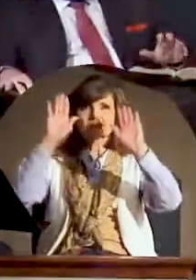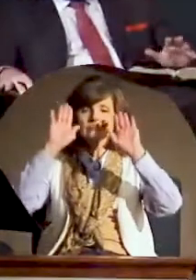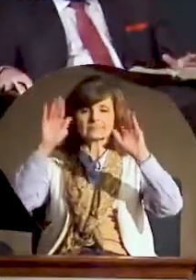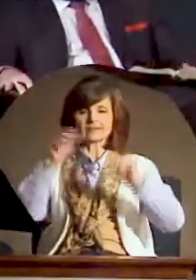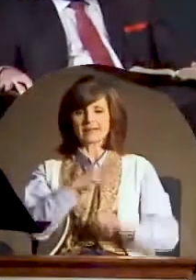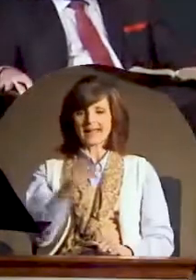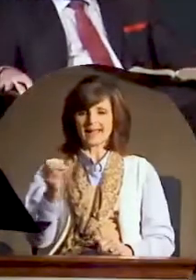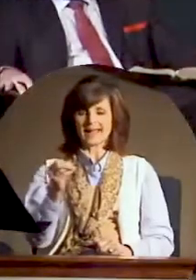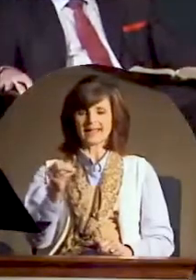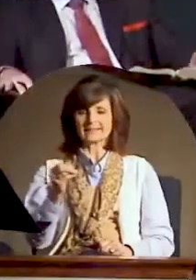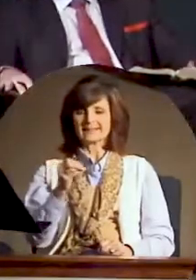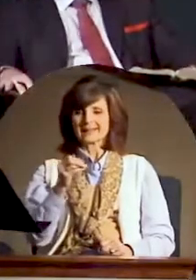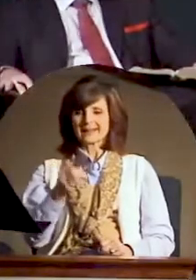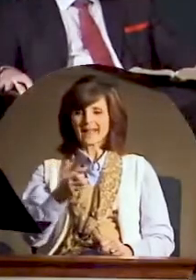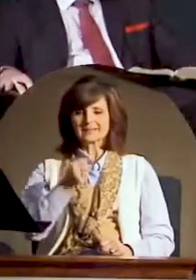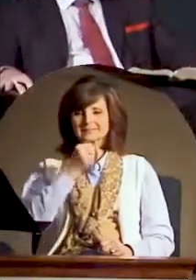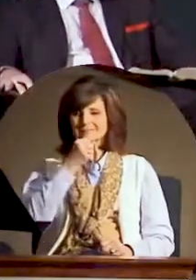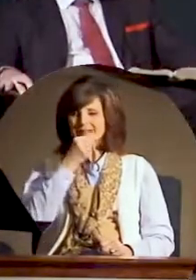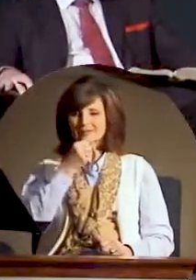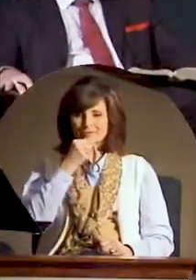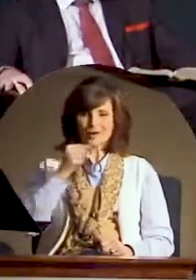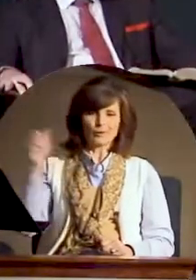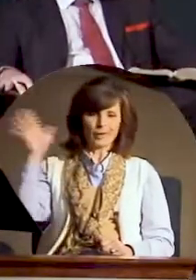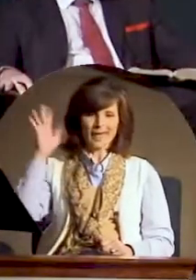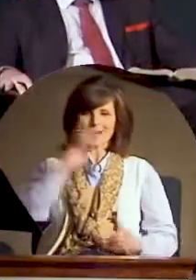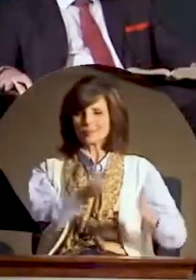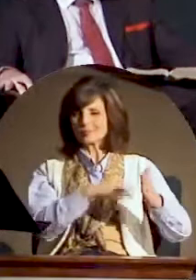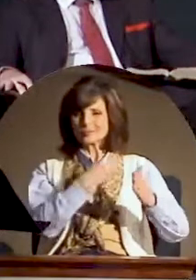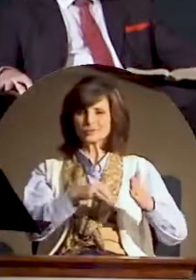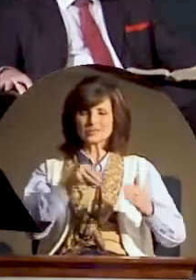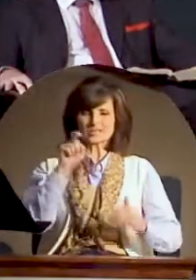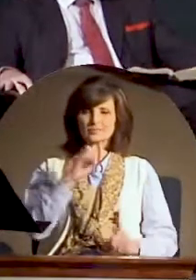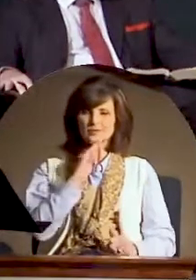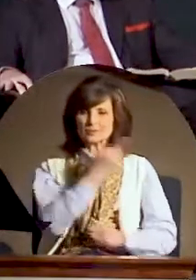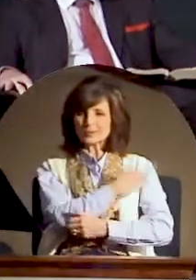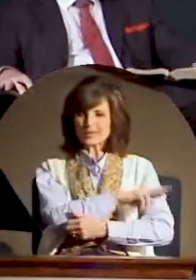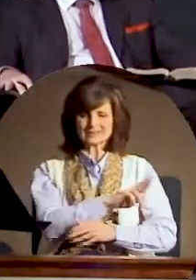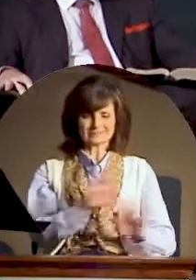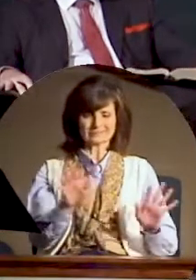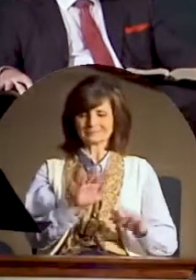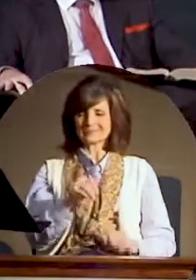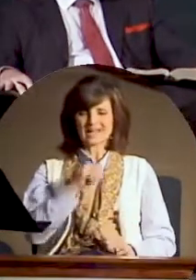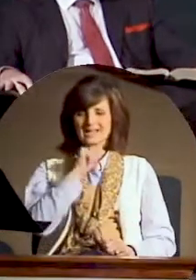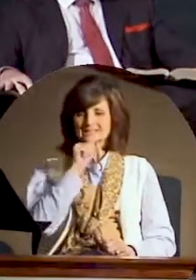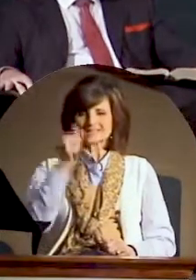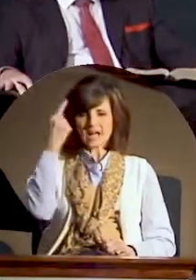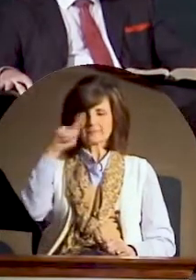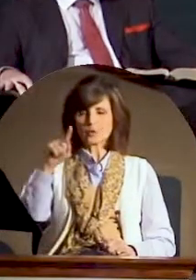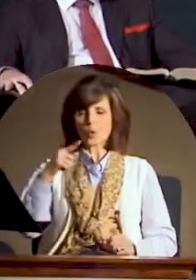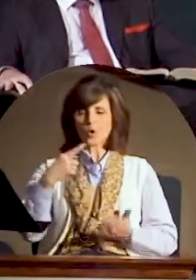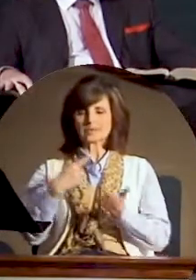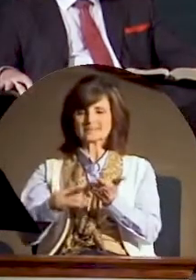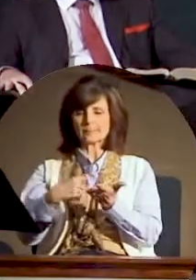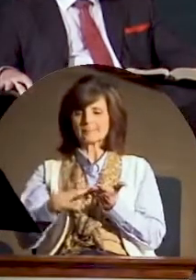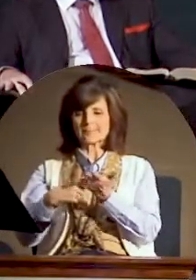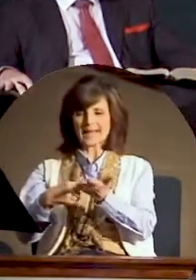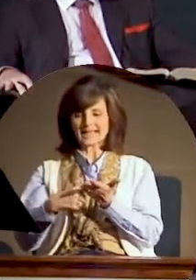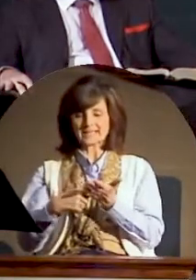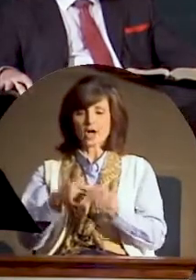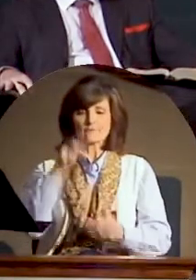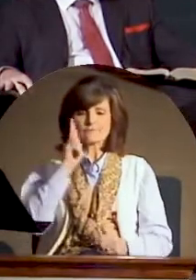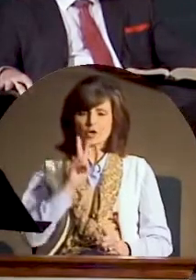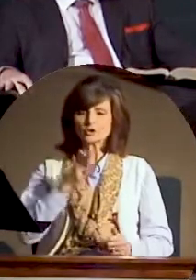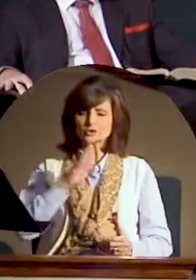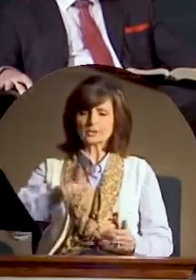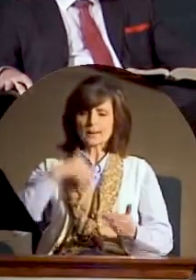virgin birth. I'm not going, I can't give in on the virgin birth. It's not up for debate. The faith, virgin